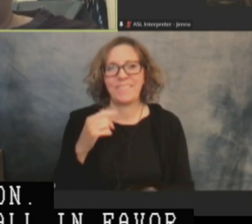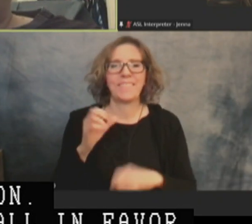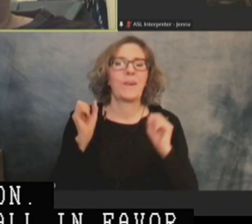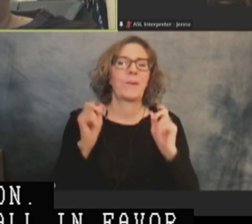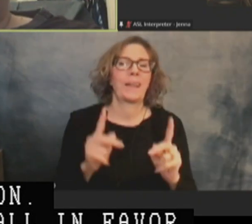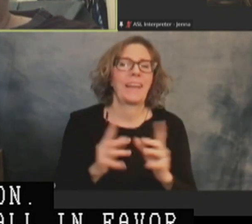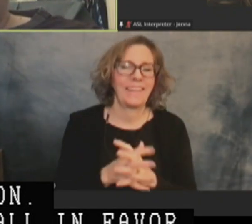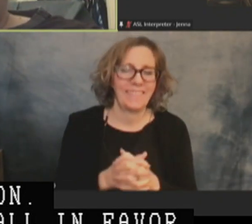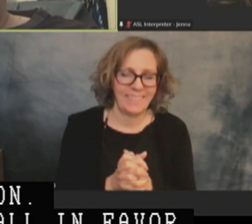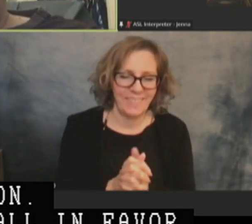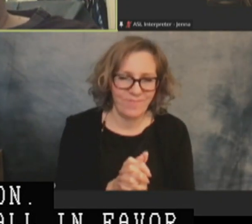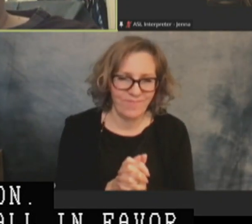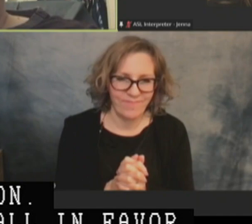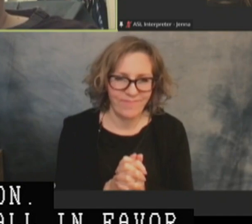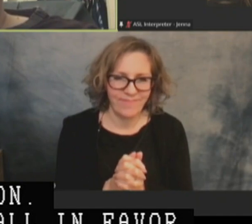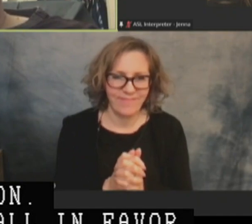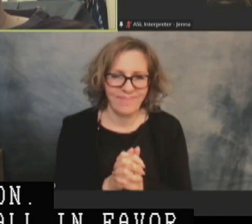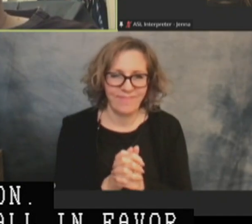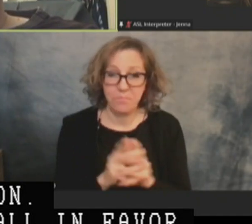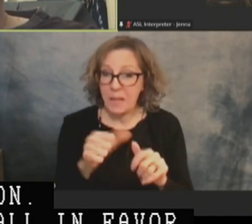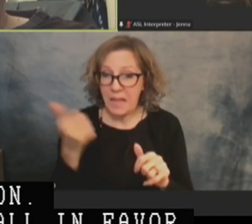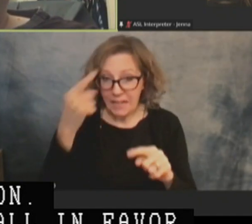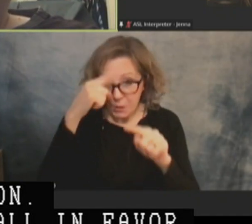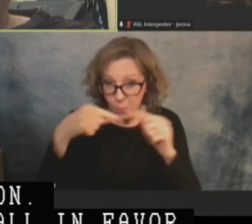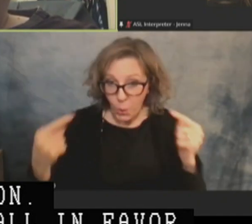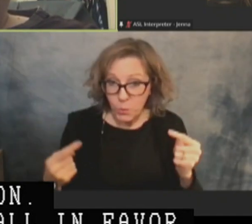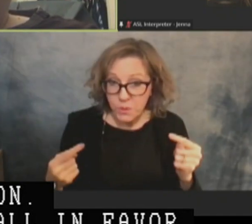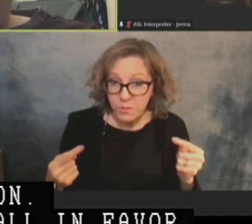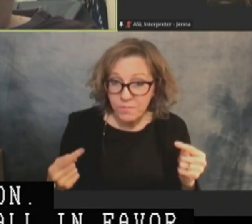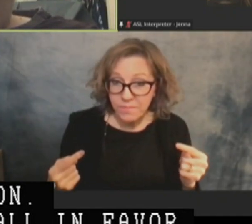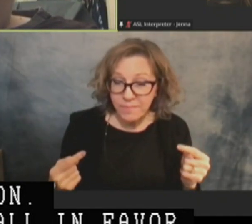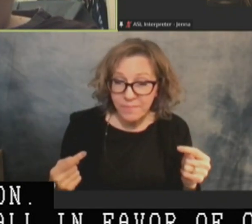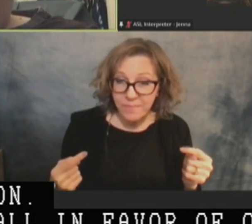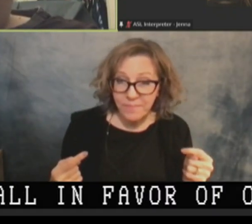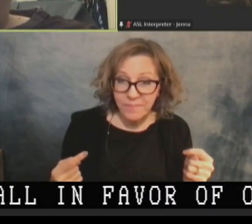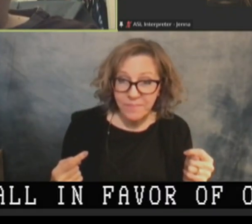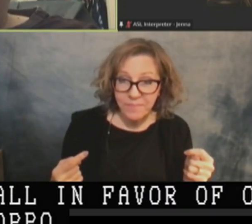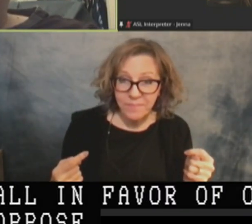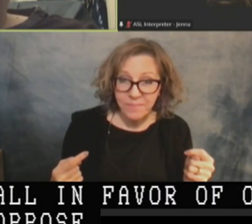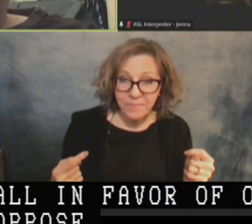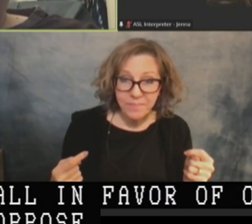Okay. Any opposed?